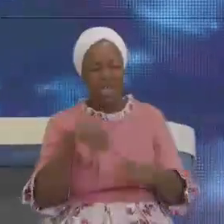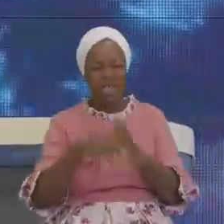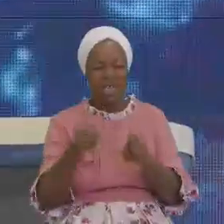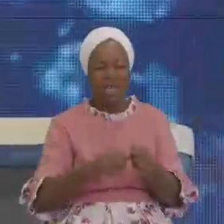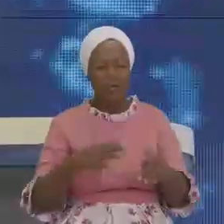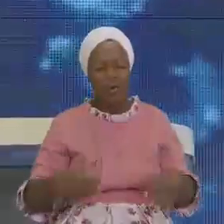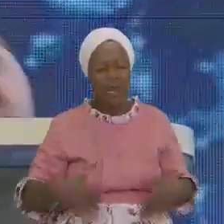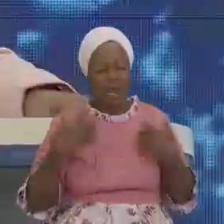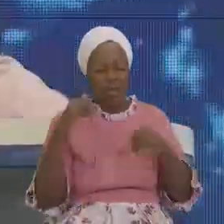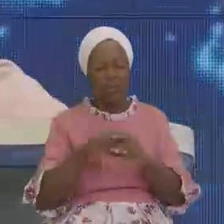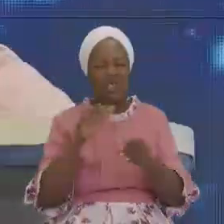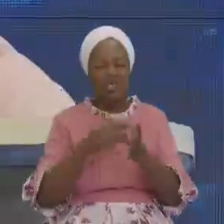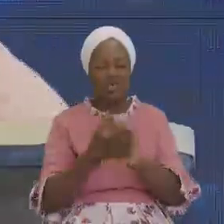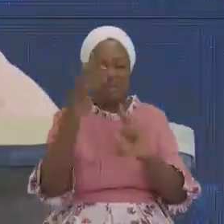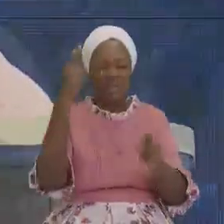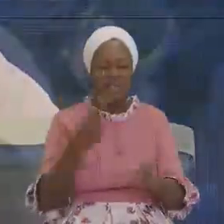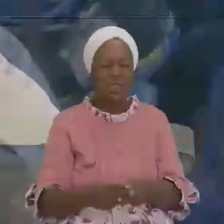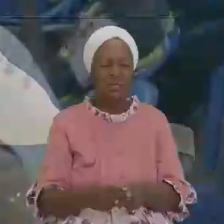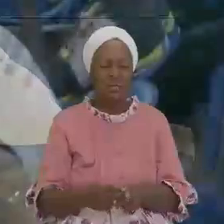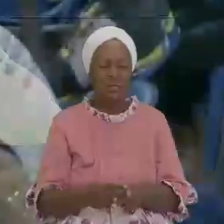in Jesus' name.